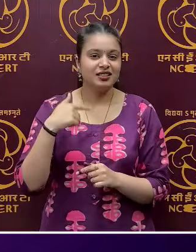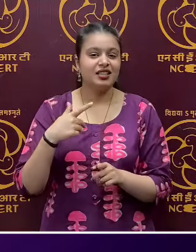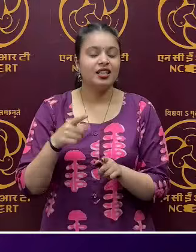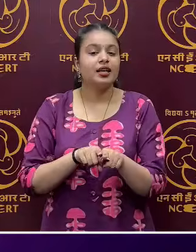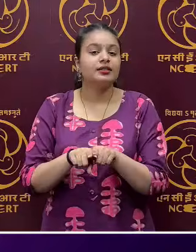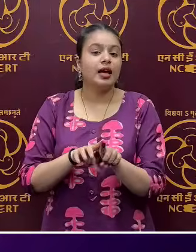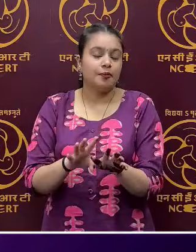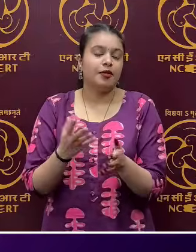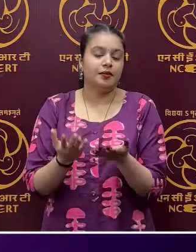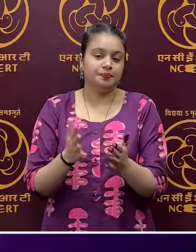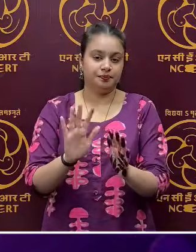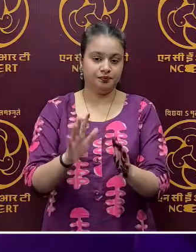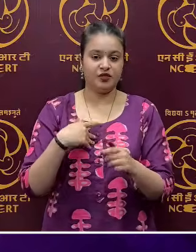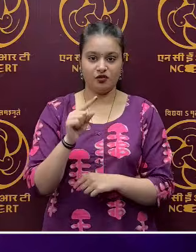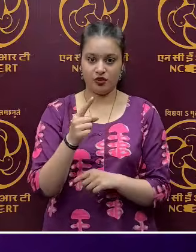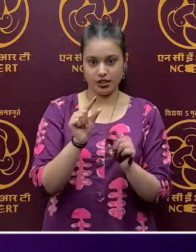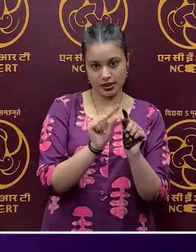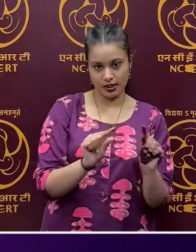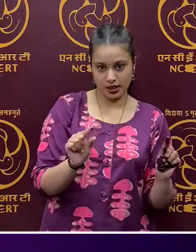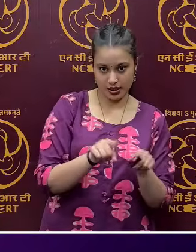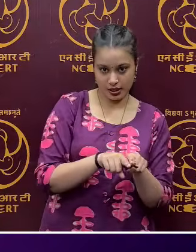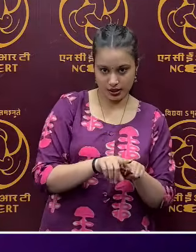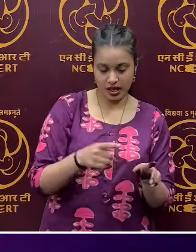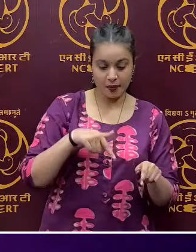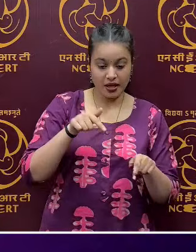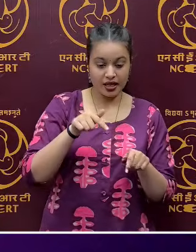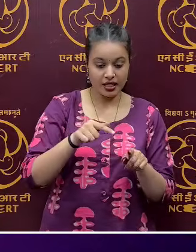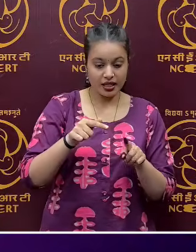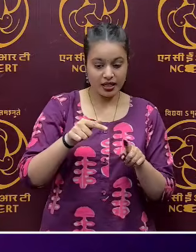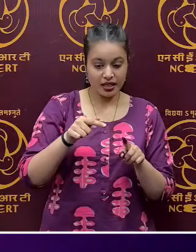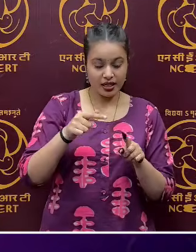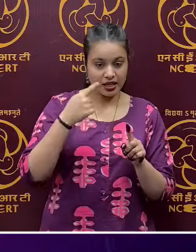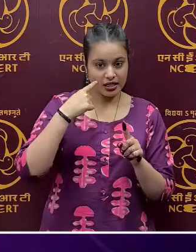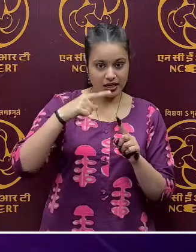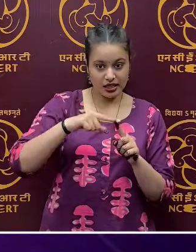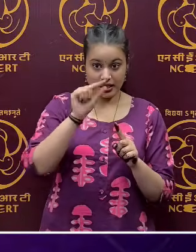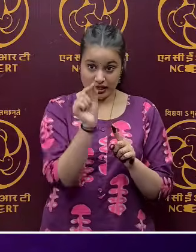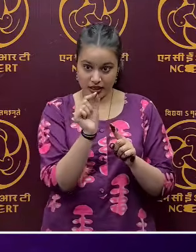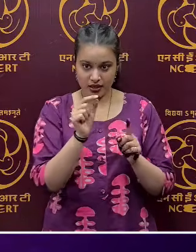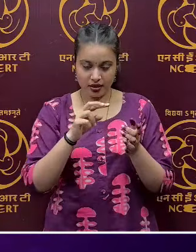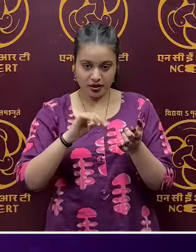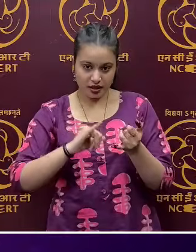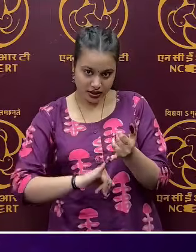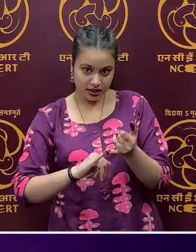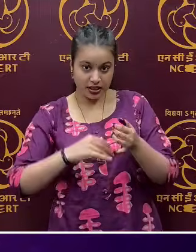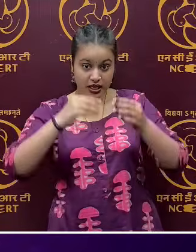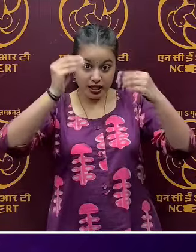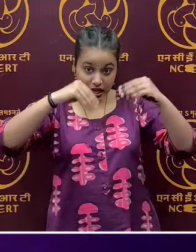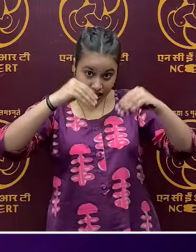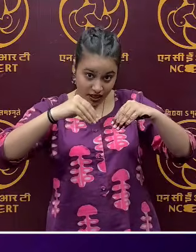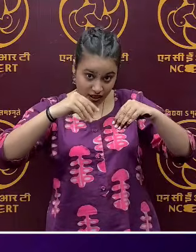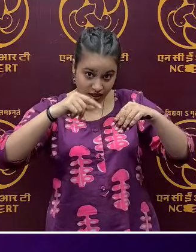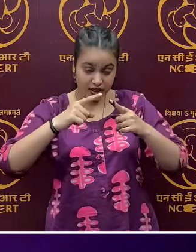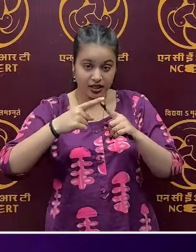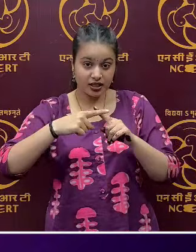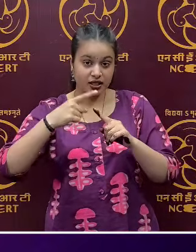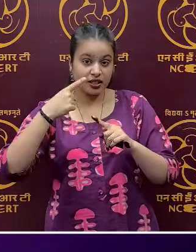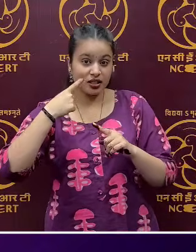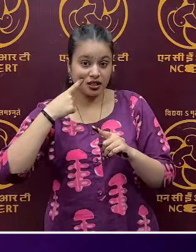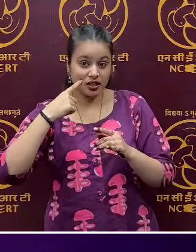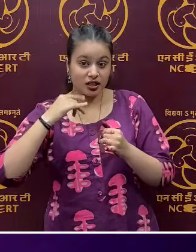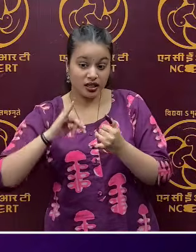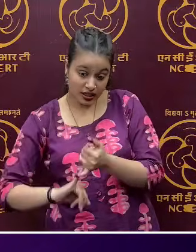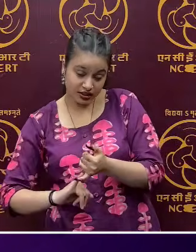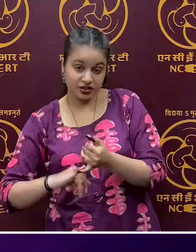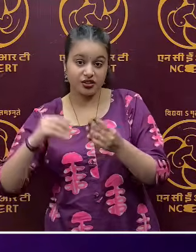example, assignment. it's the first example that I gave. It's raining. There it will be it is raining. It cannot be it's raining